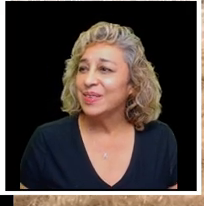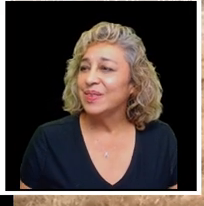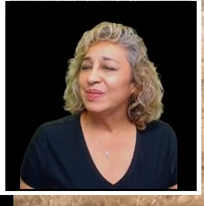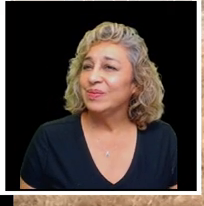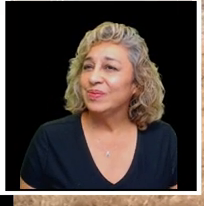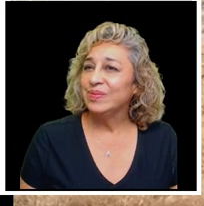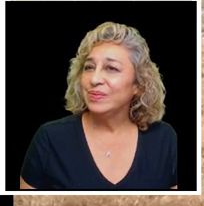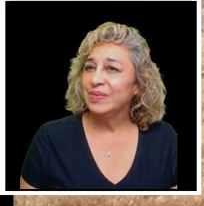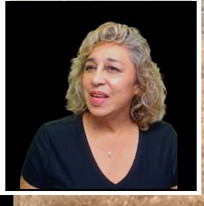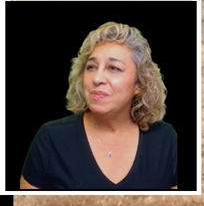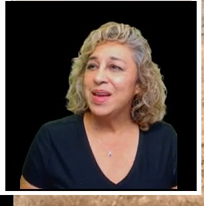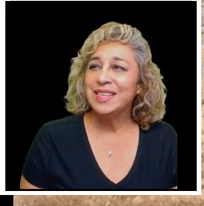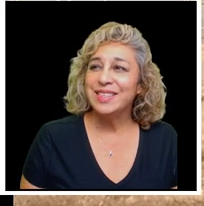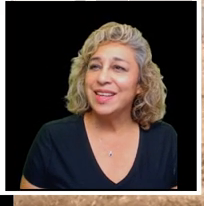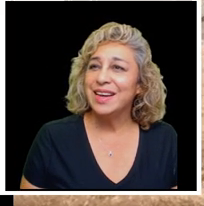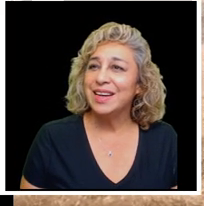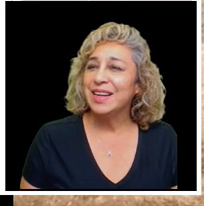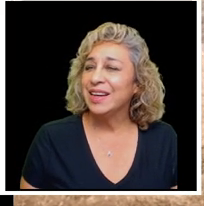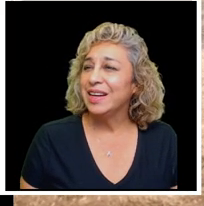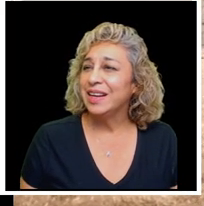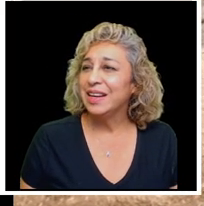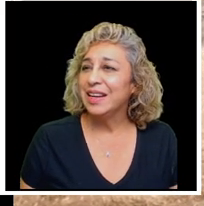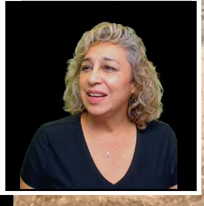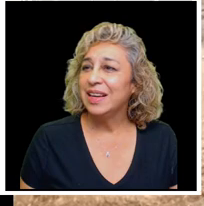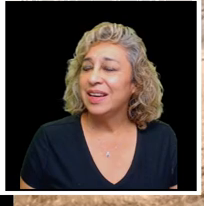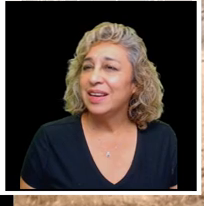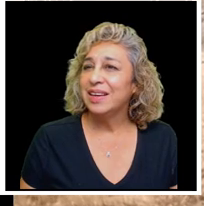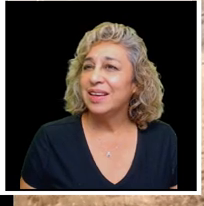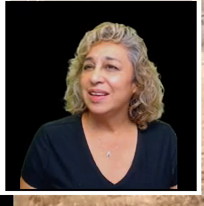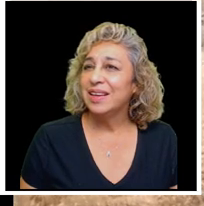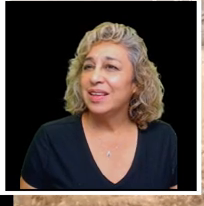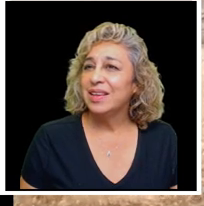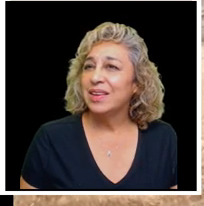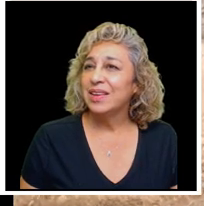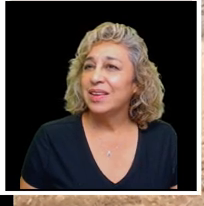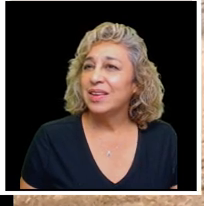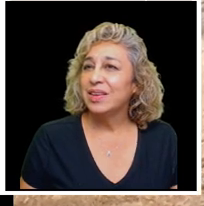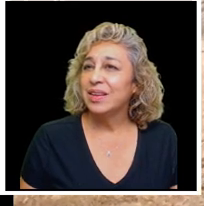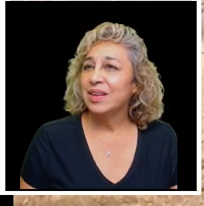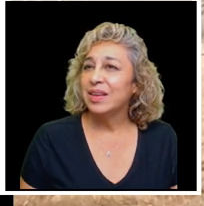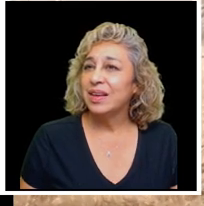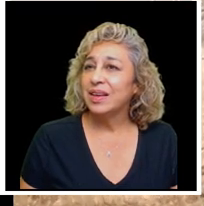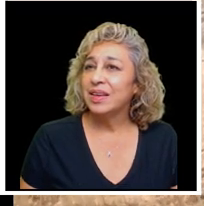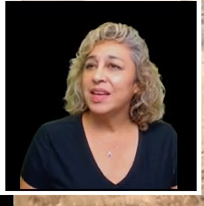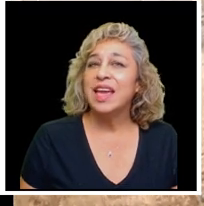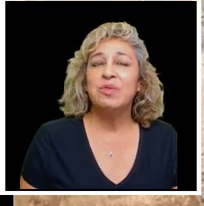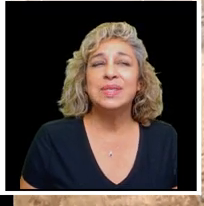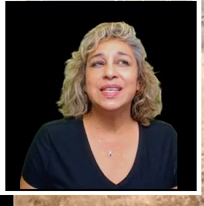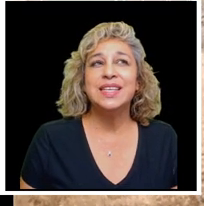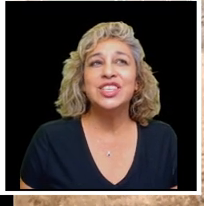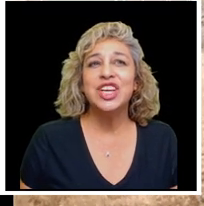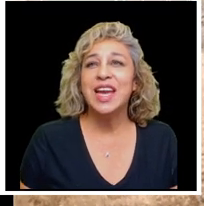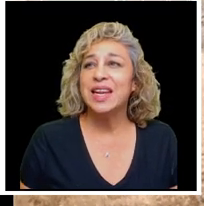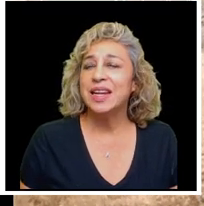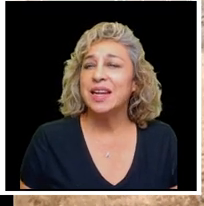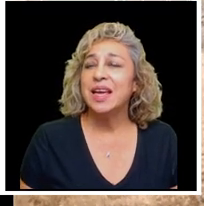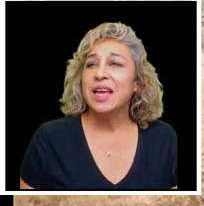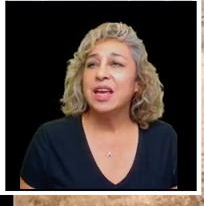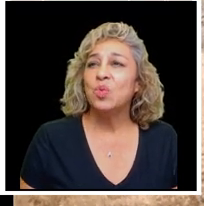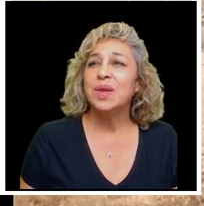yes imagine usual million Tosi puente dress it was initiated